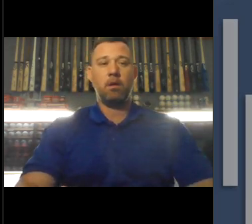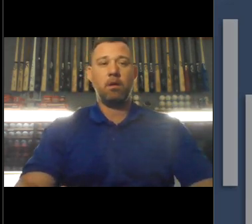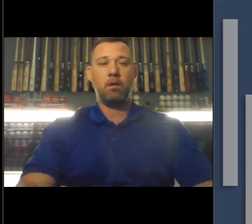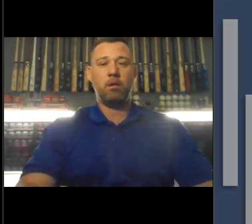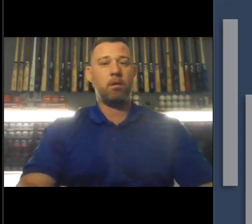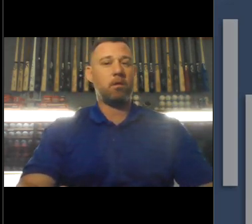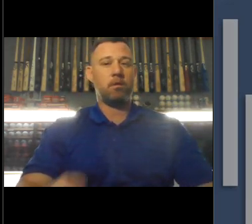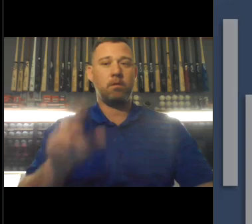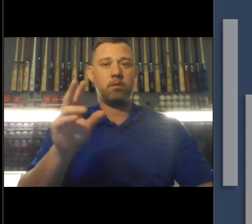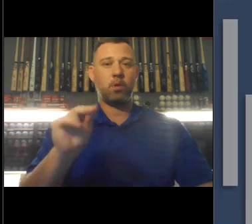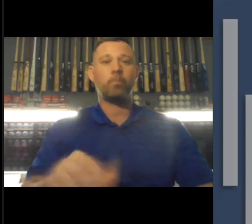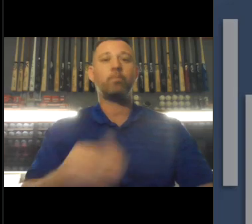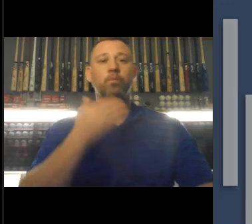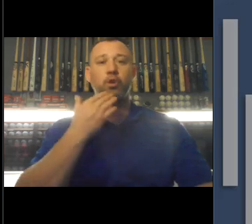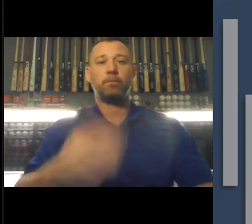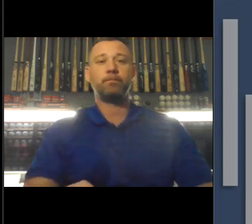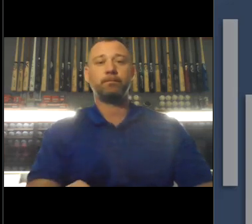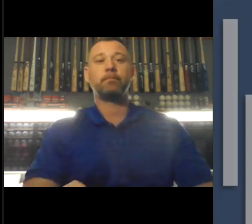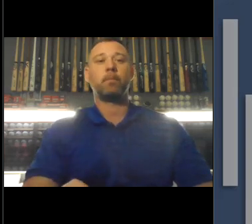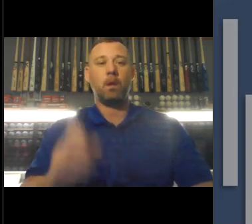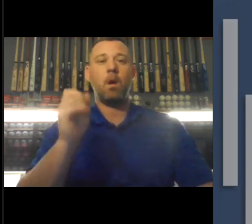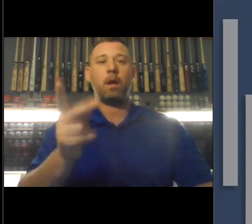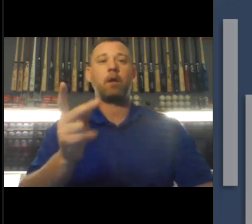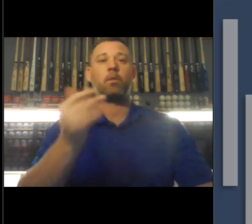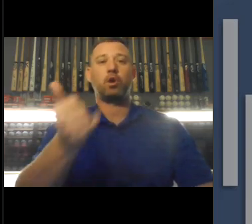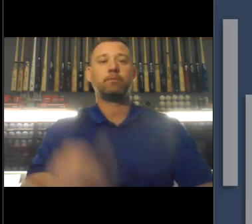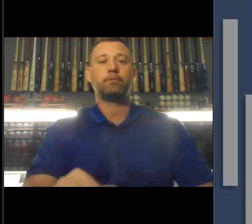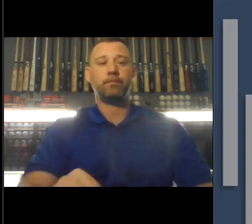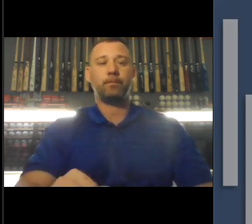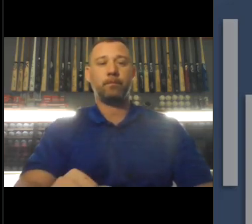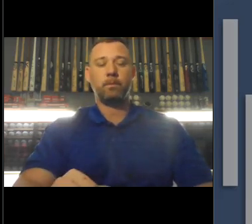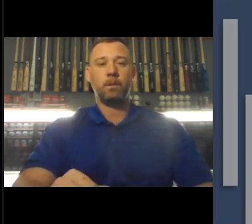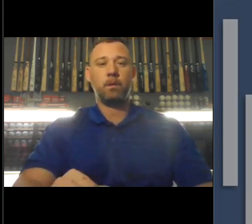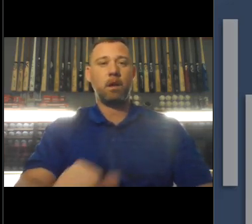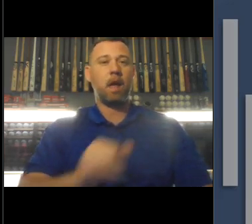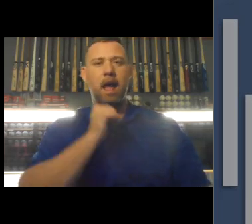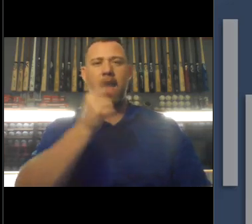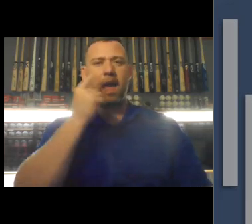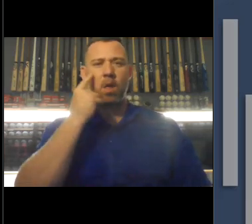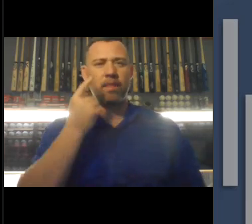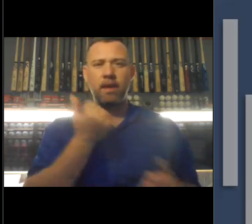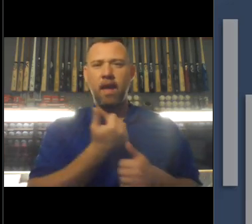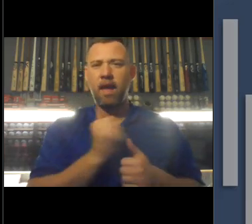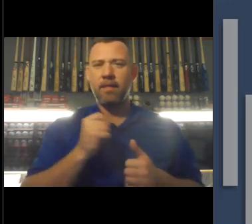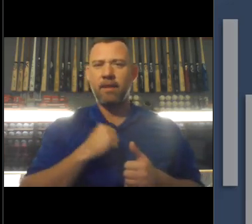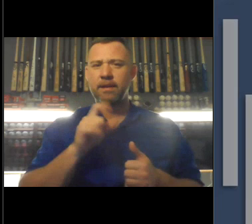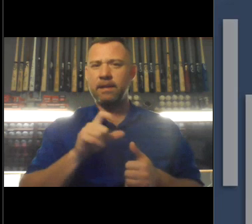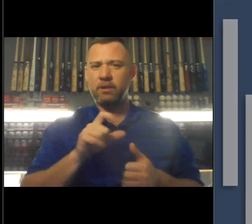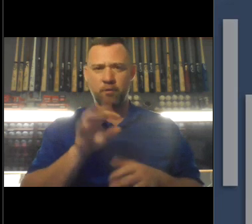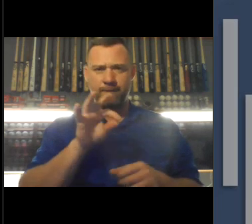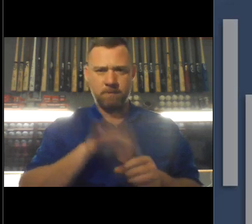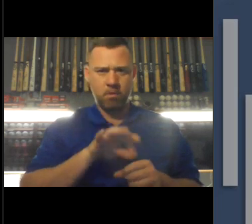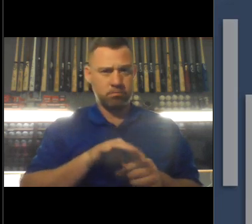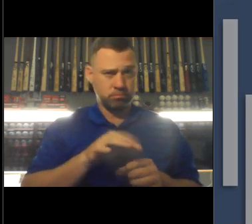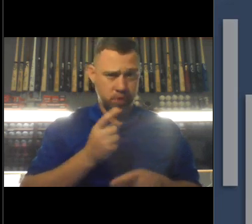No, we're good. No, I guess we're good. I don't think there was anything in there we needed to vote on. Am I